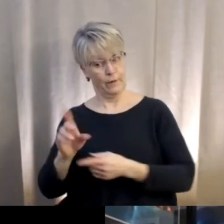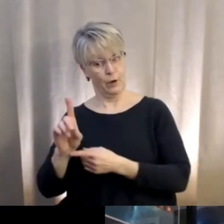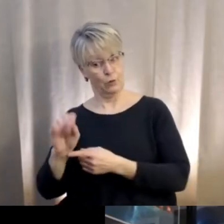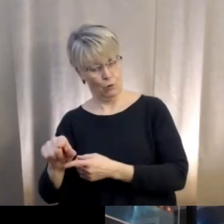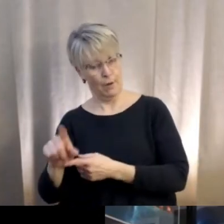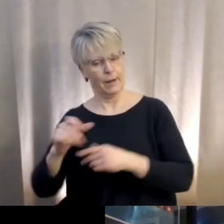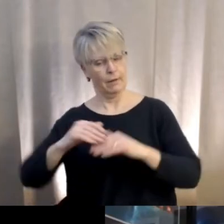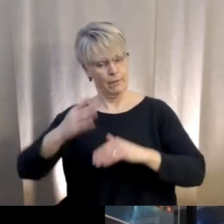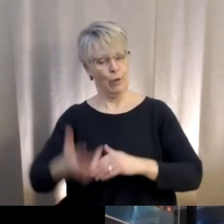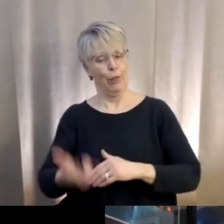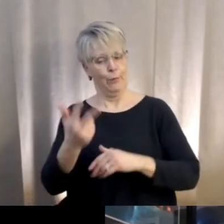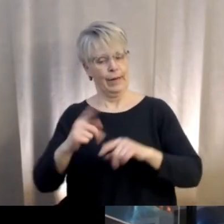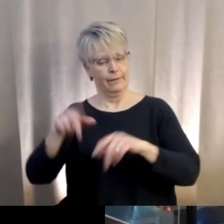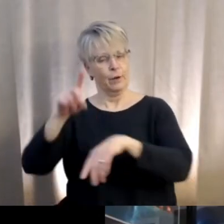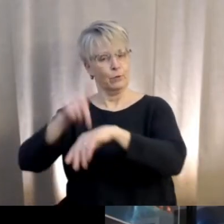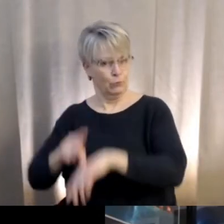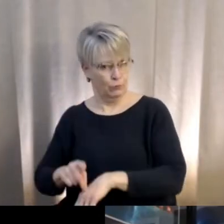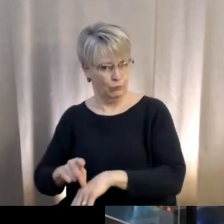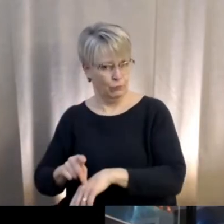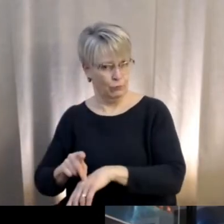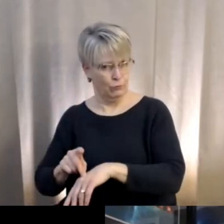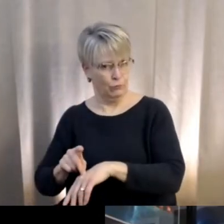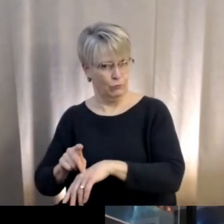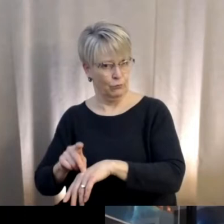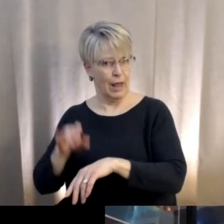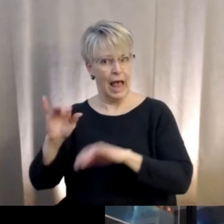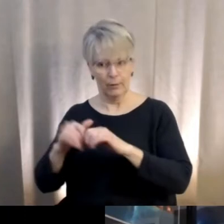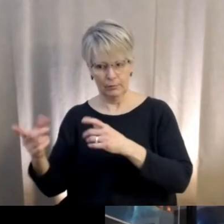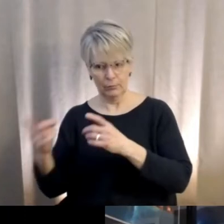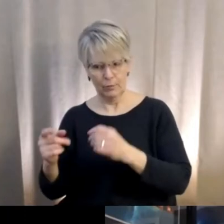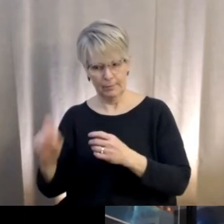the service dog mitigates someone's disability.